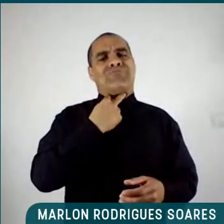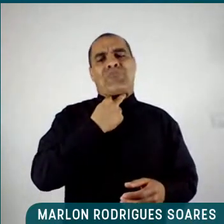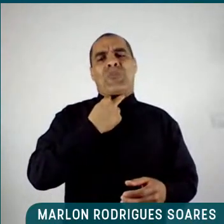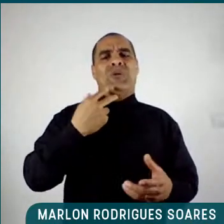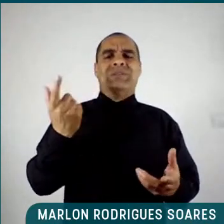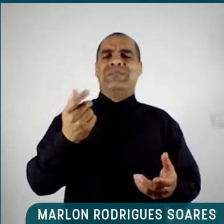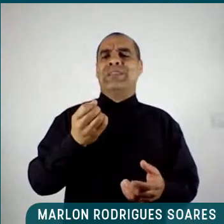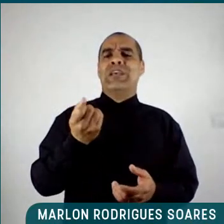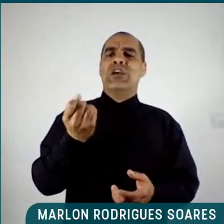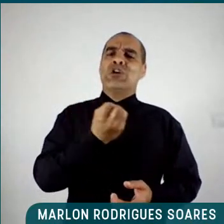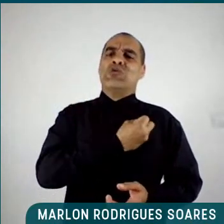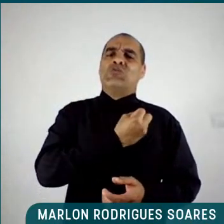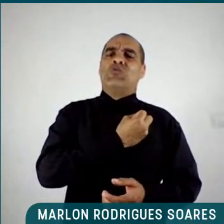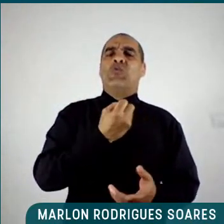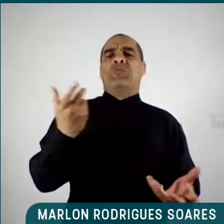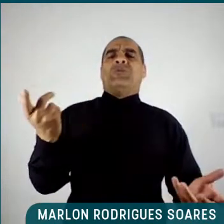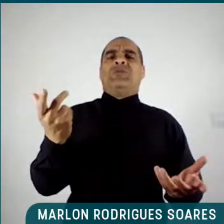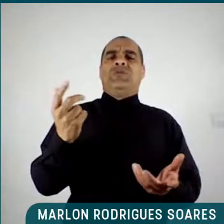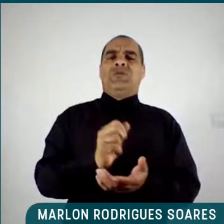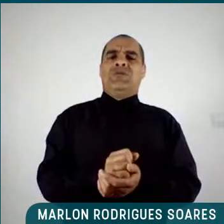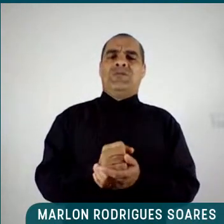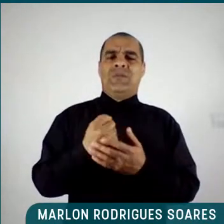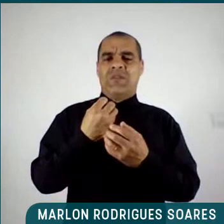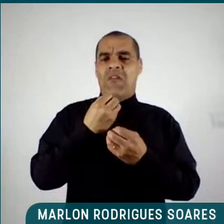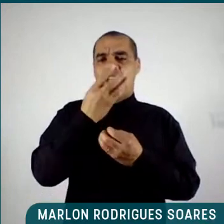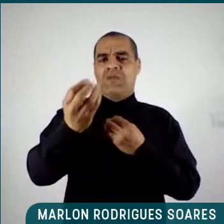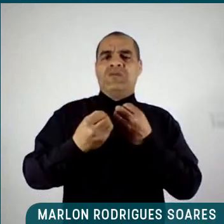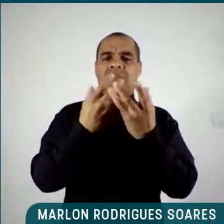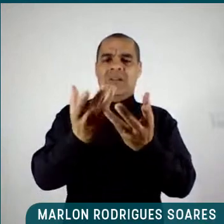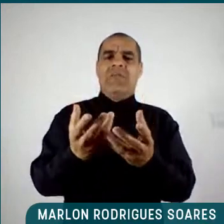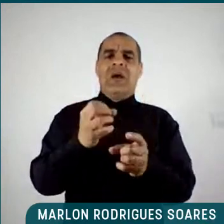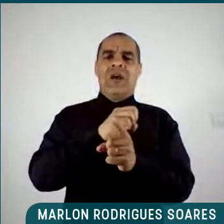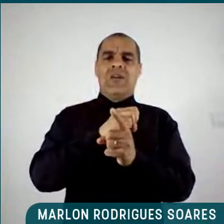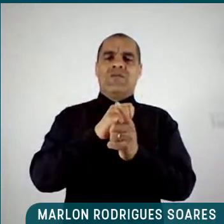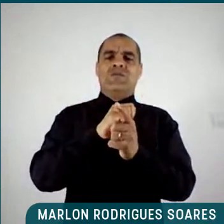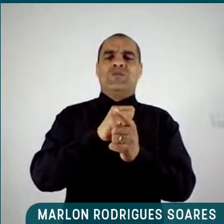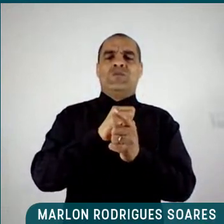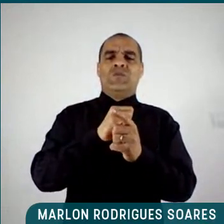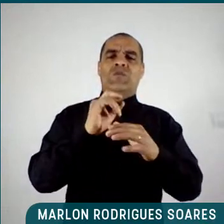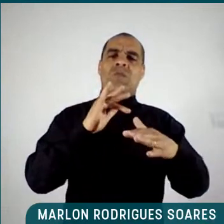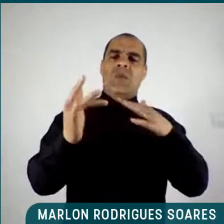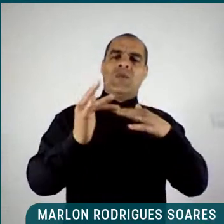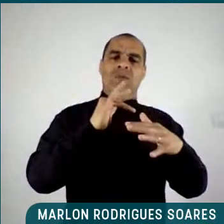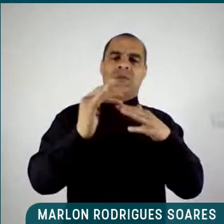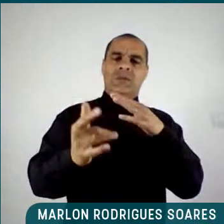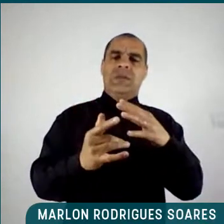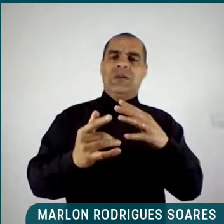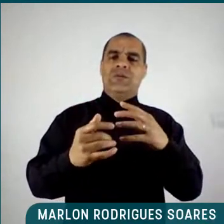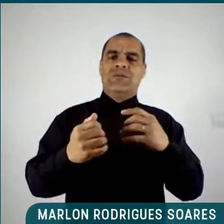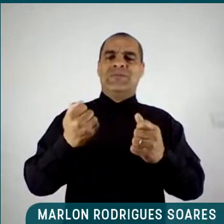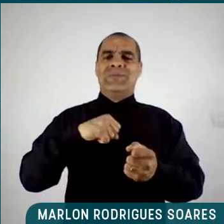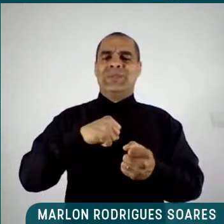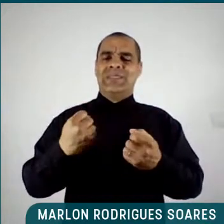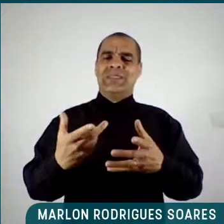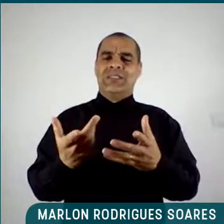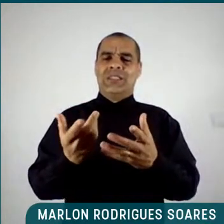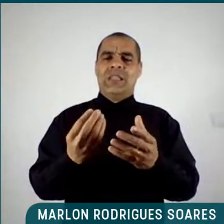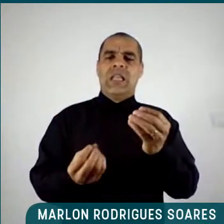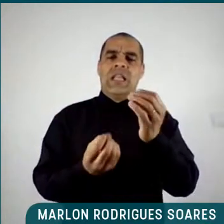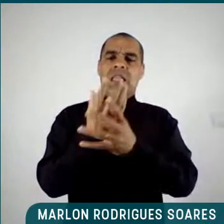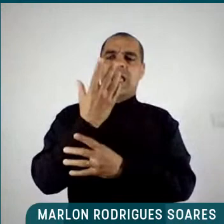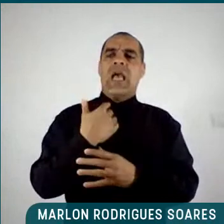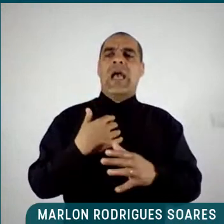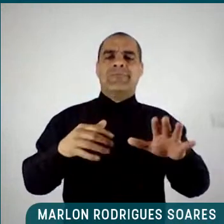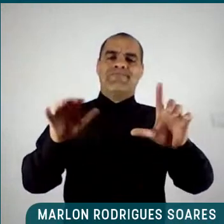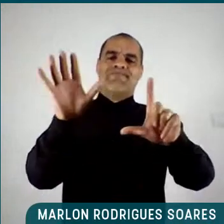o we teste saw social que foi desenhado, the socialmente, delivery people não that tem essa possibilidade, from porque não apps reflete doing a sobre strike. as pessoas So são